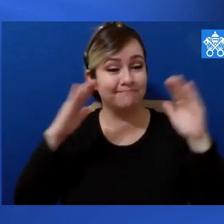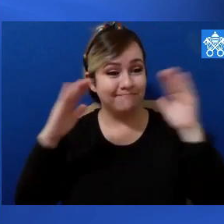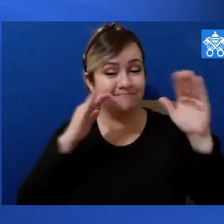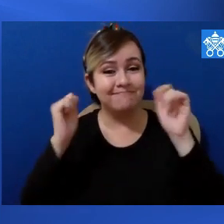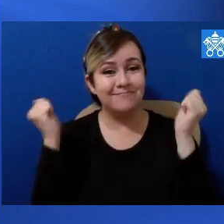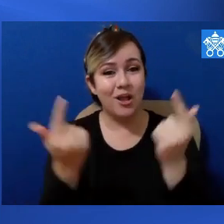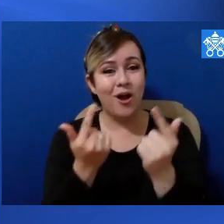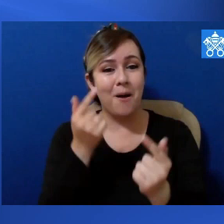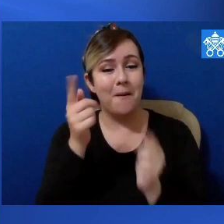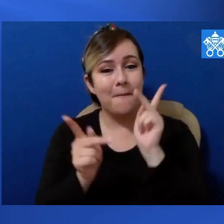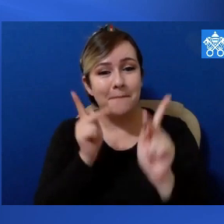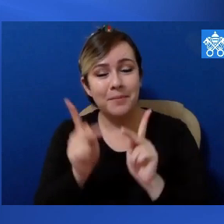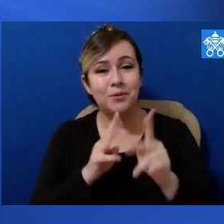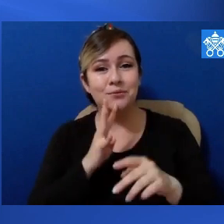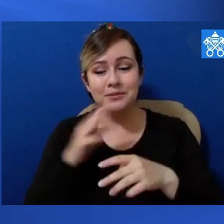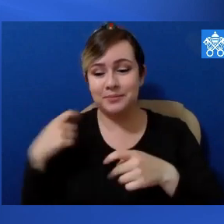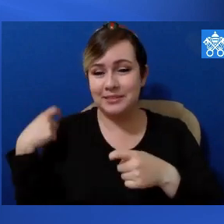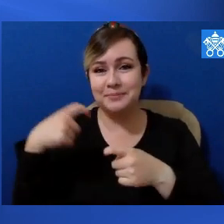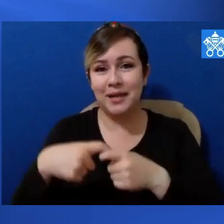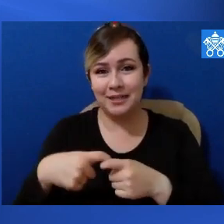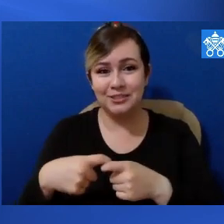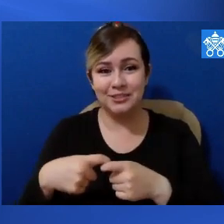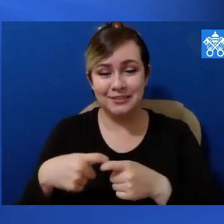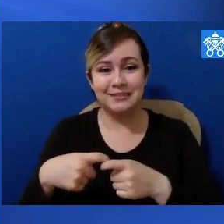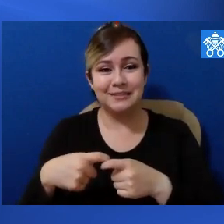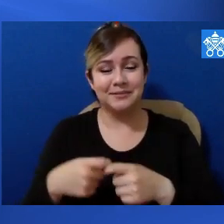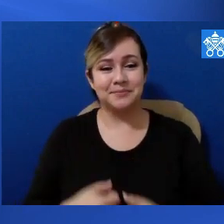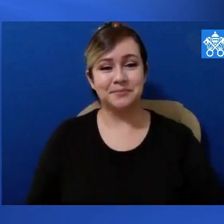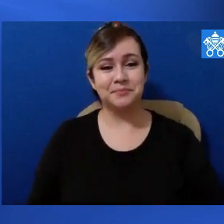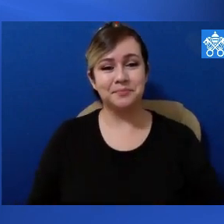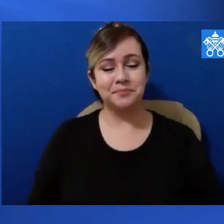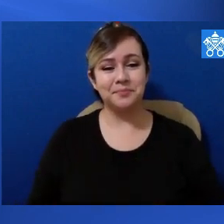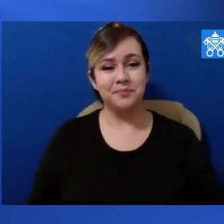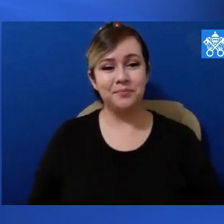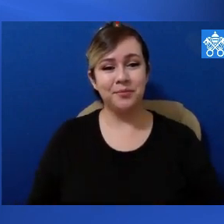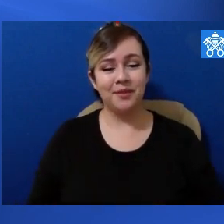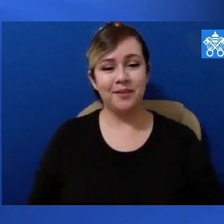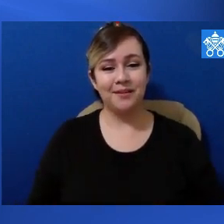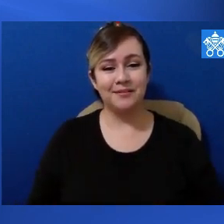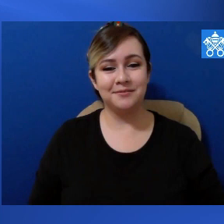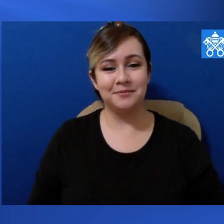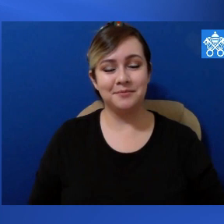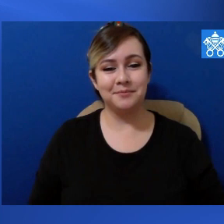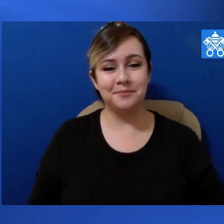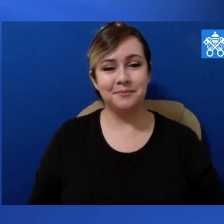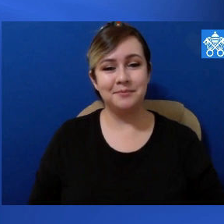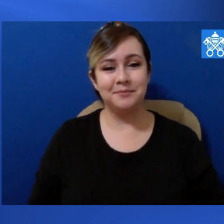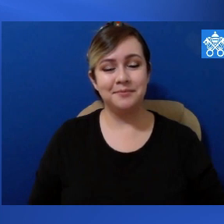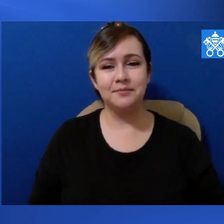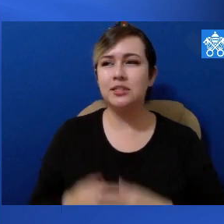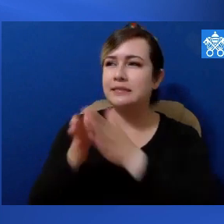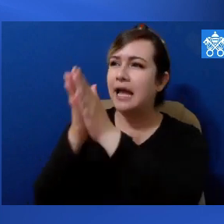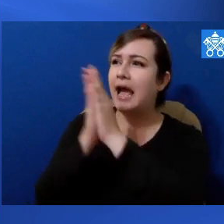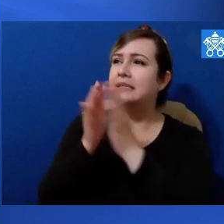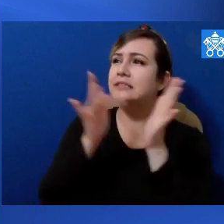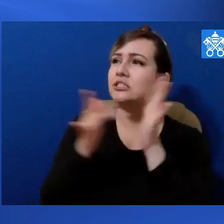Saludo cordialmente a los peregrinos de lengua española. I cordially greet the Spanish-speaking pilgrims. Let us